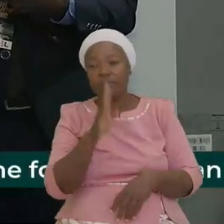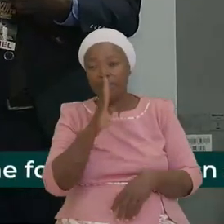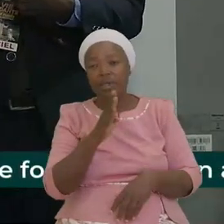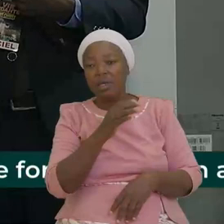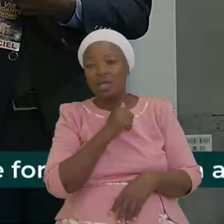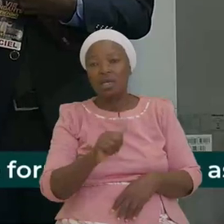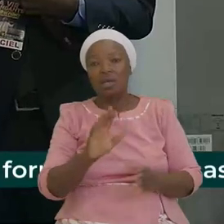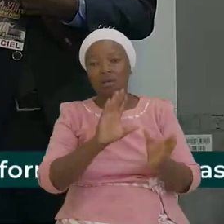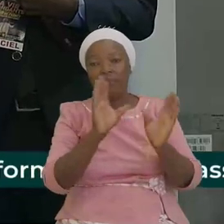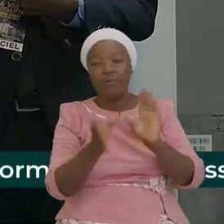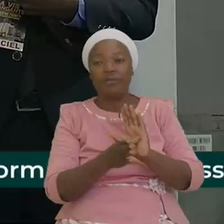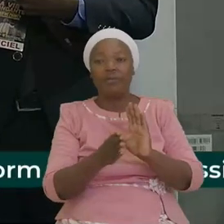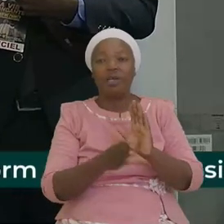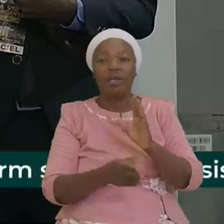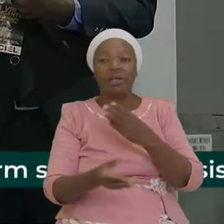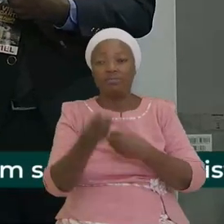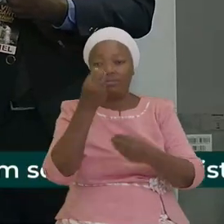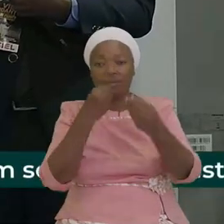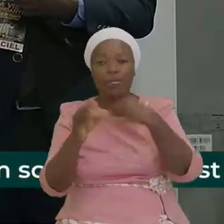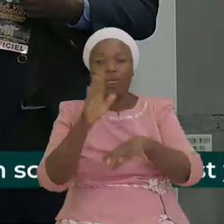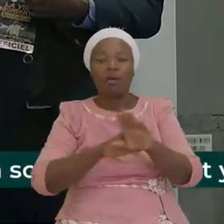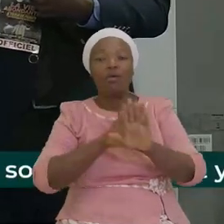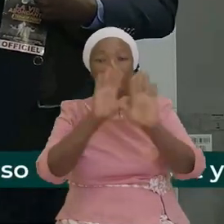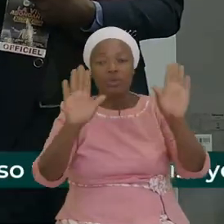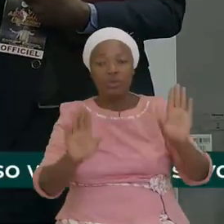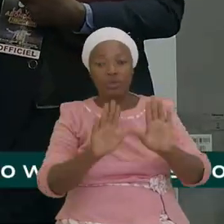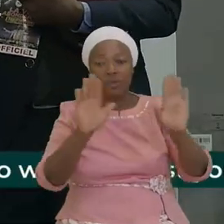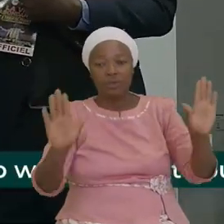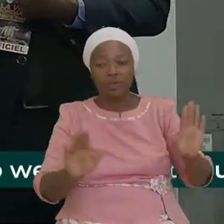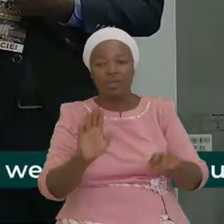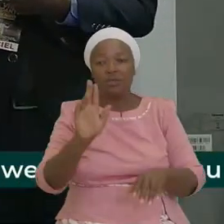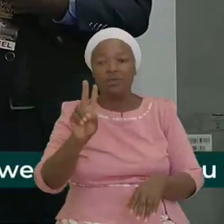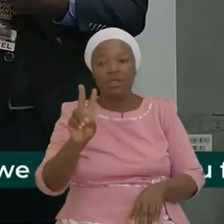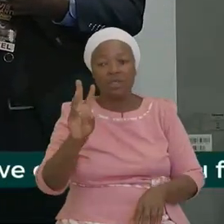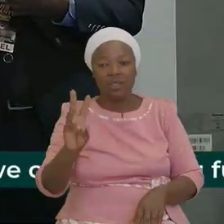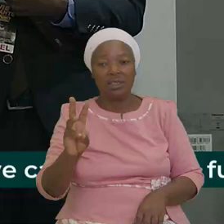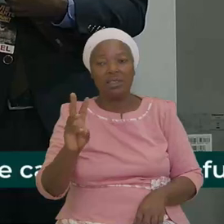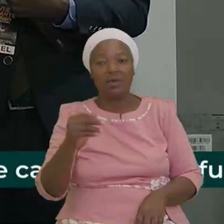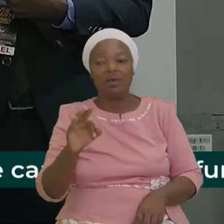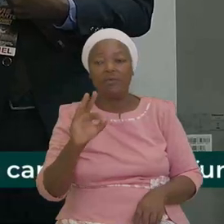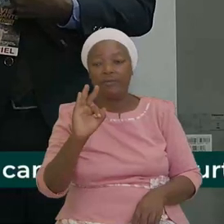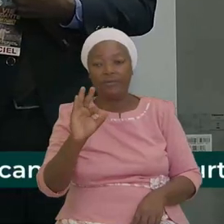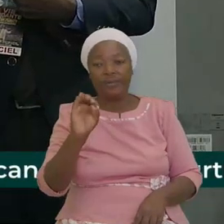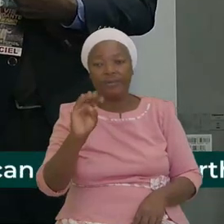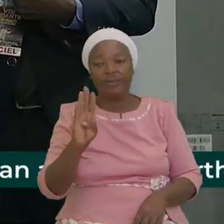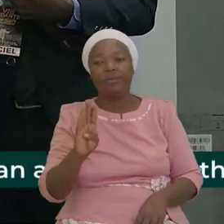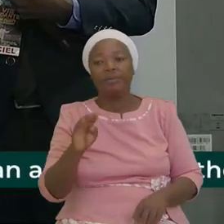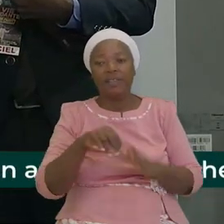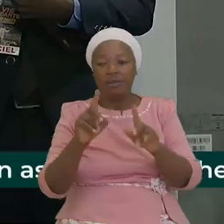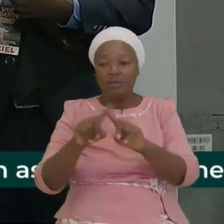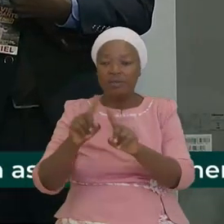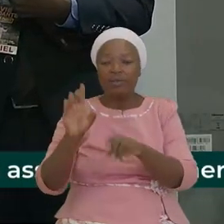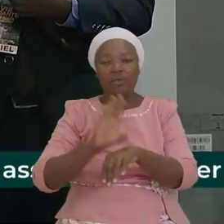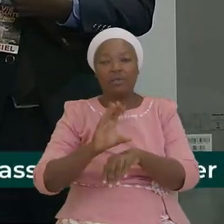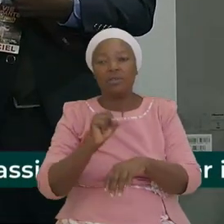be convert banquet on Sunday, 26th of February, in your